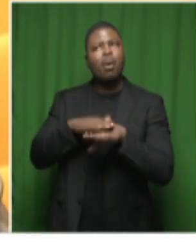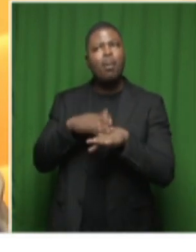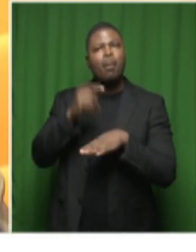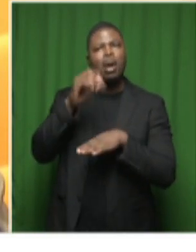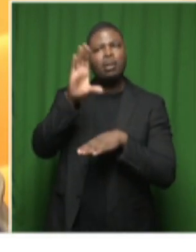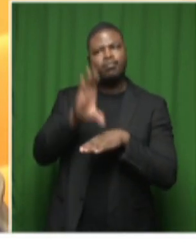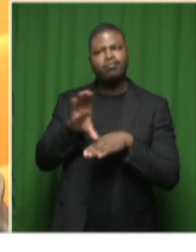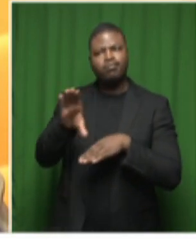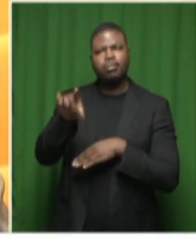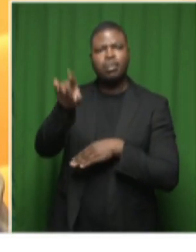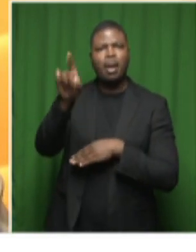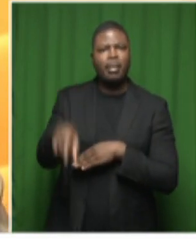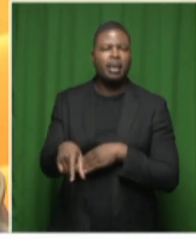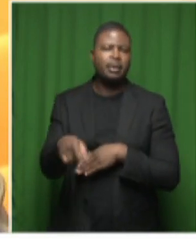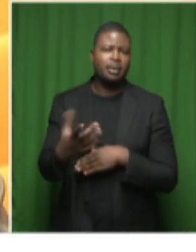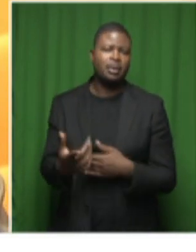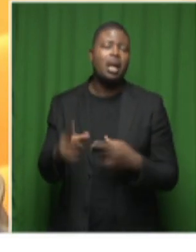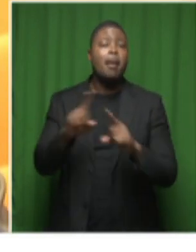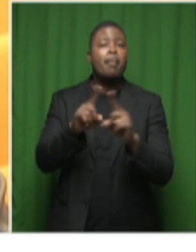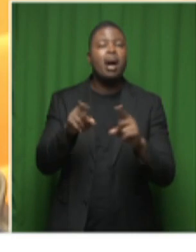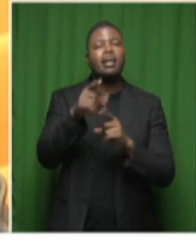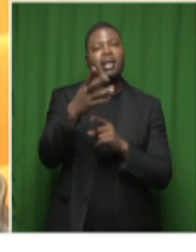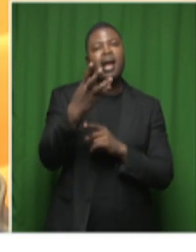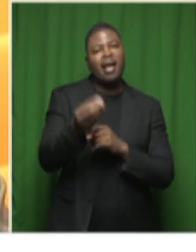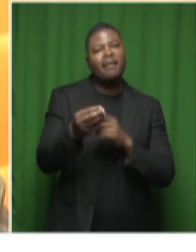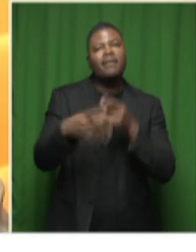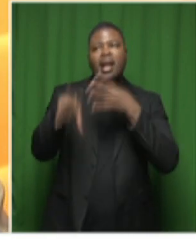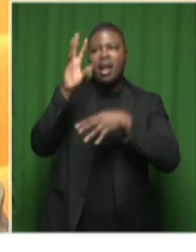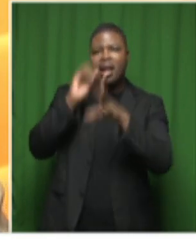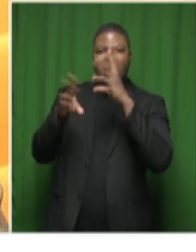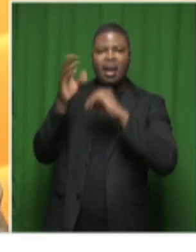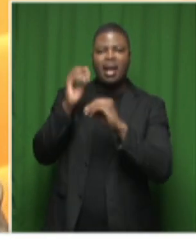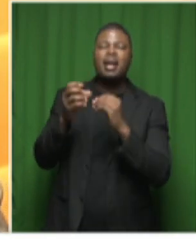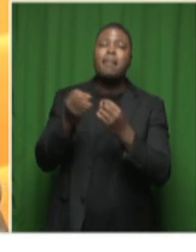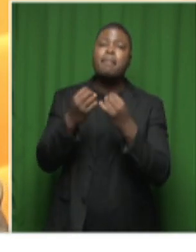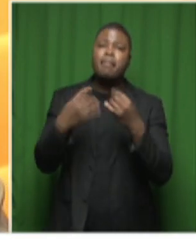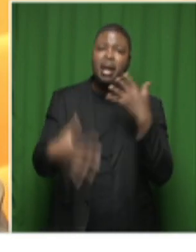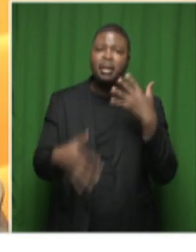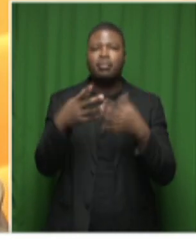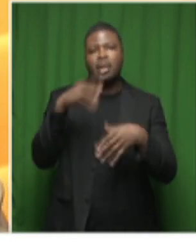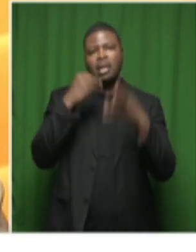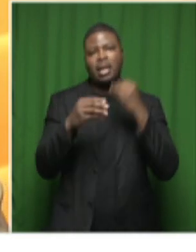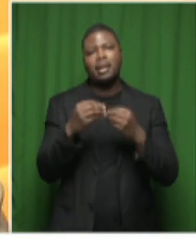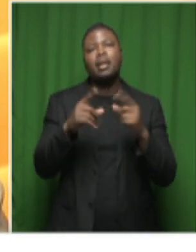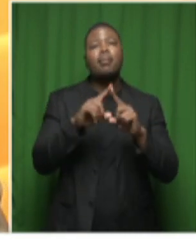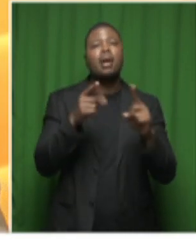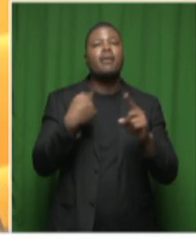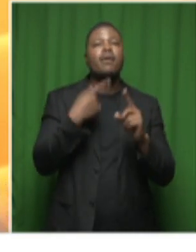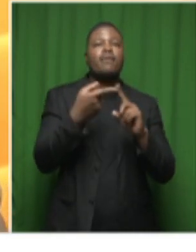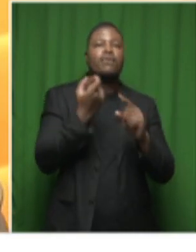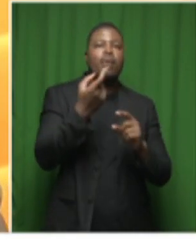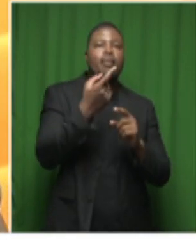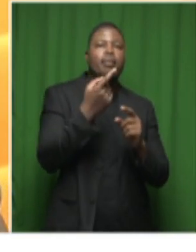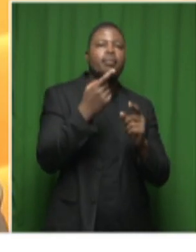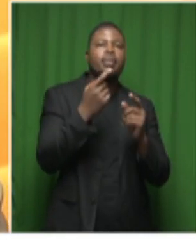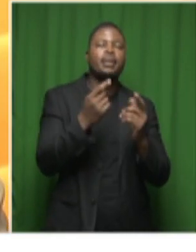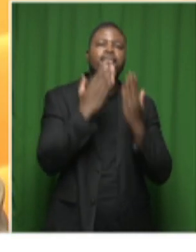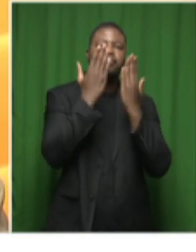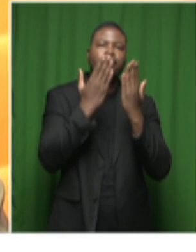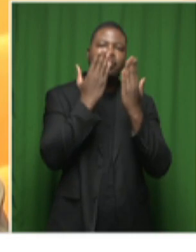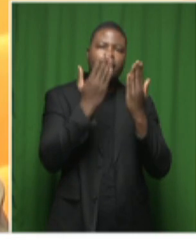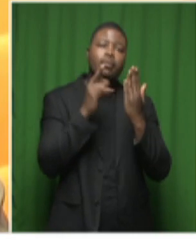way. Regardless, there are many other lessons that we've learned. So, for example, on the academic side, for